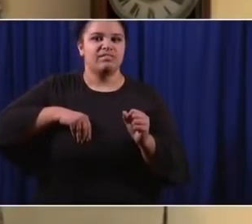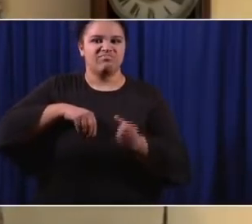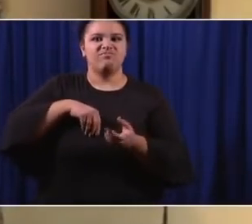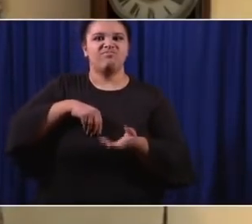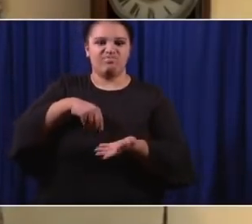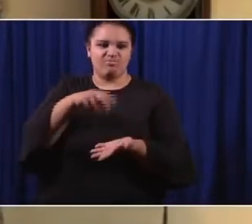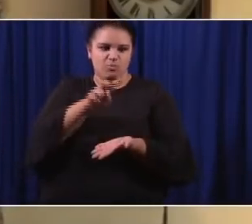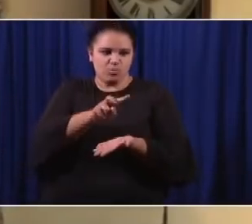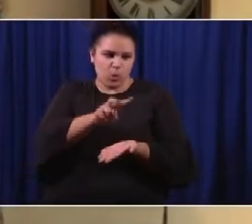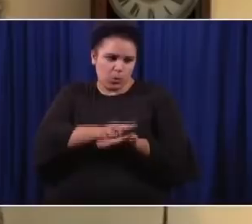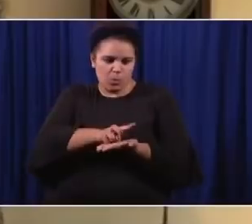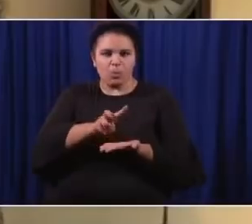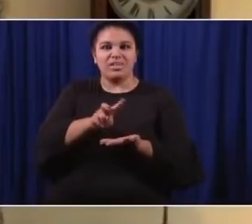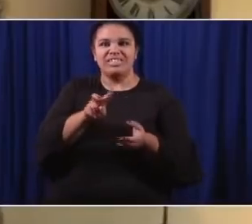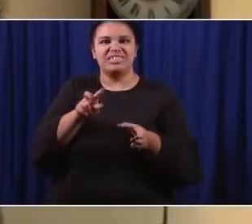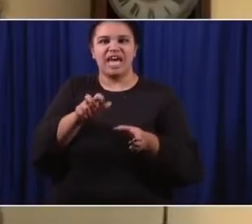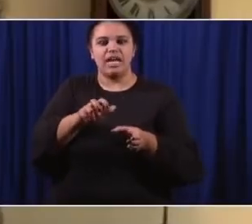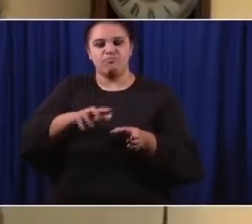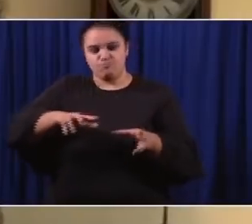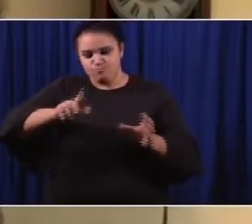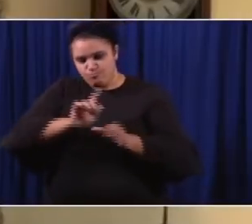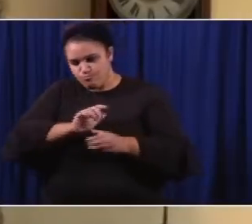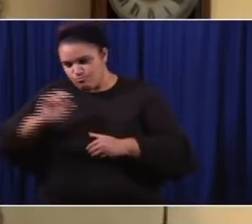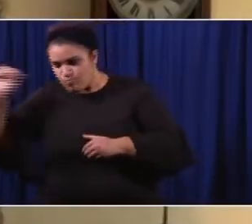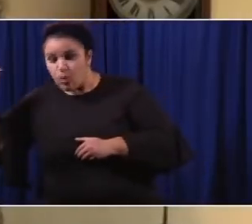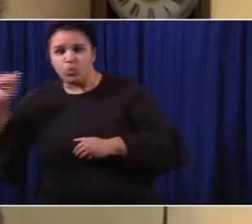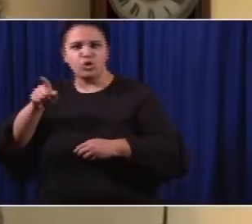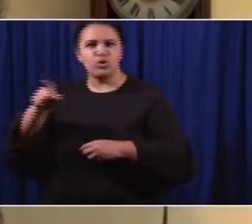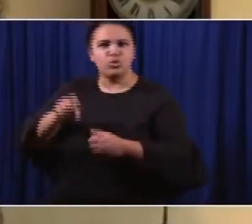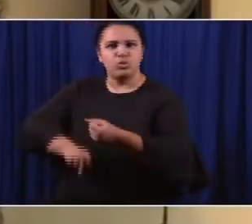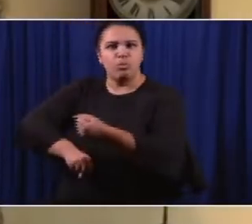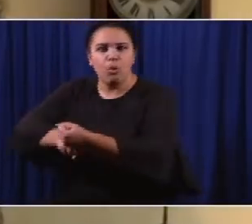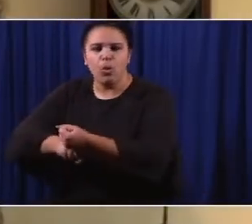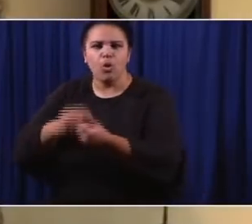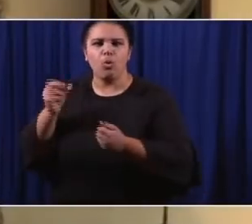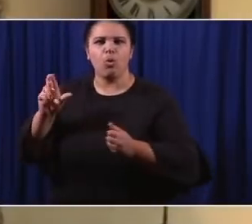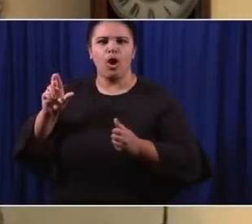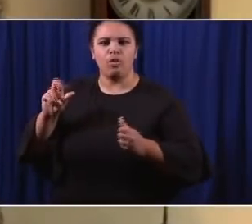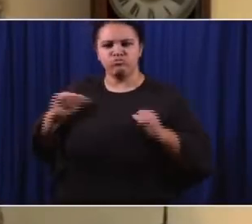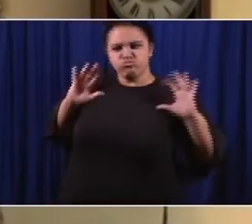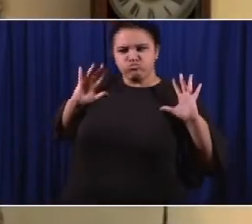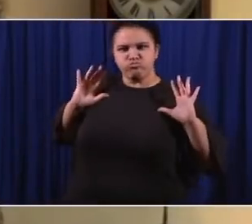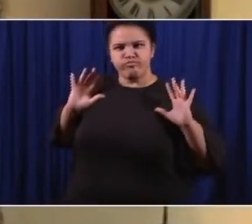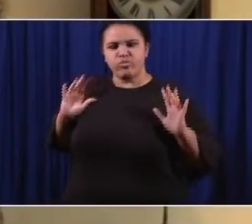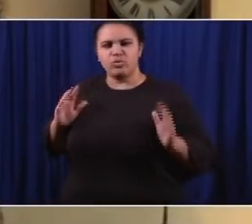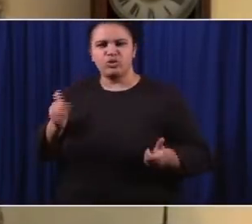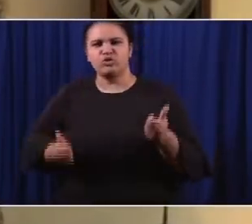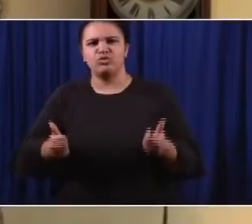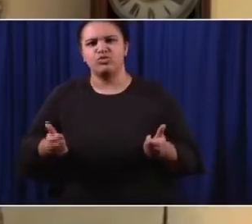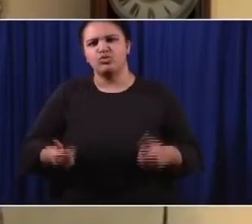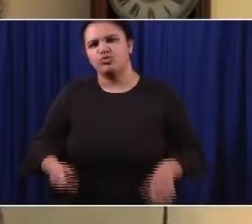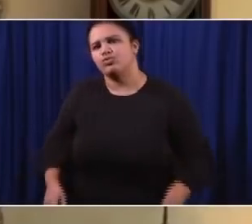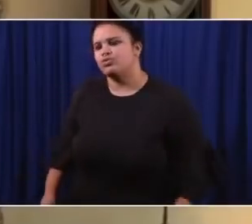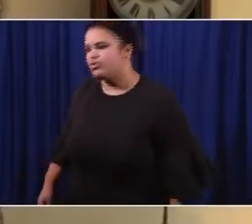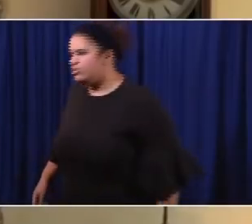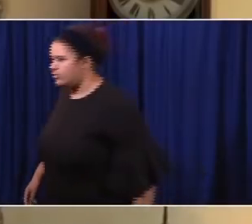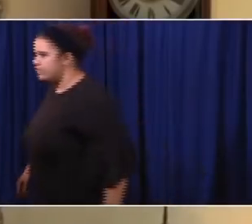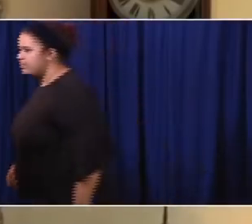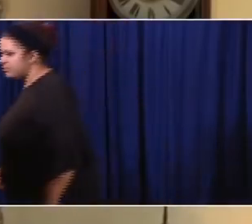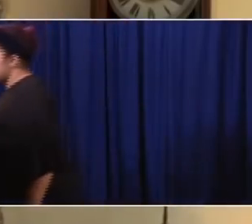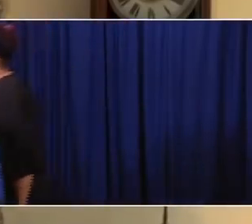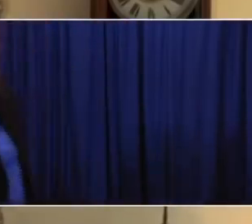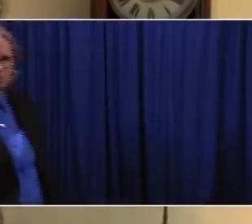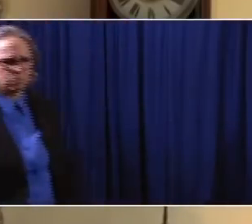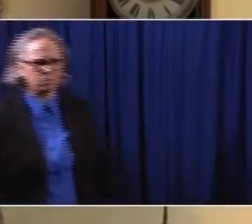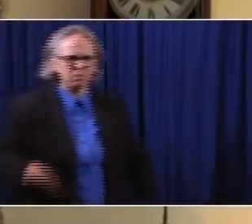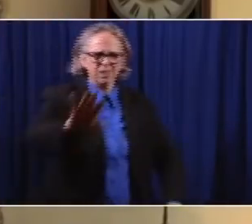all? No, I support the president. Look, the president has put on the bench the